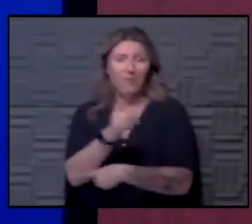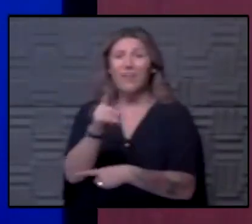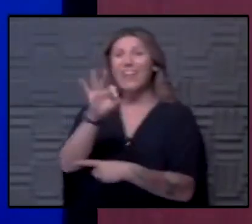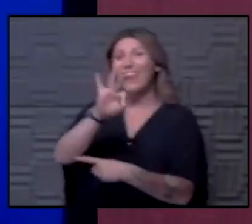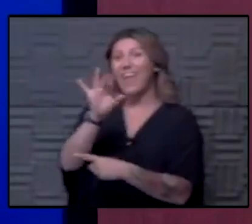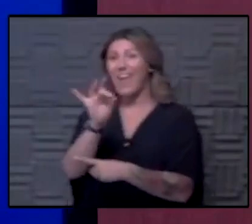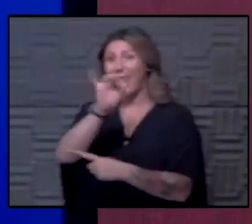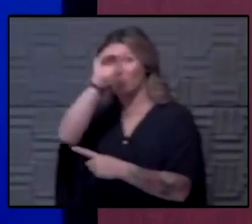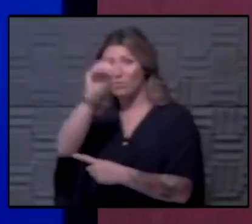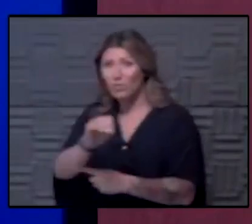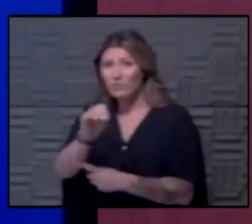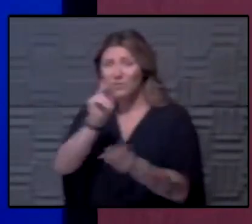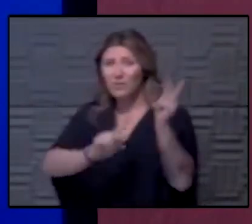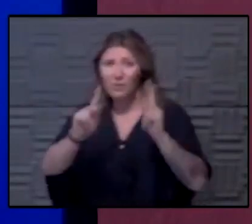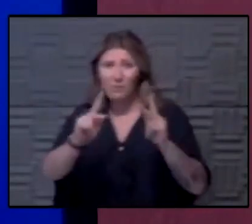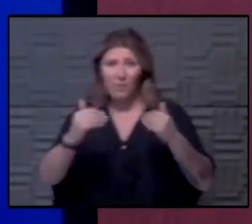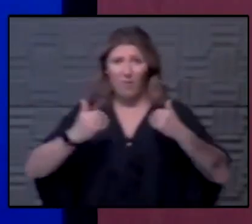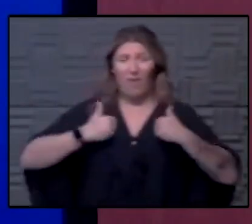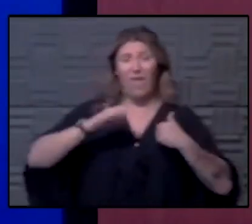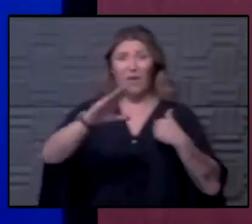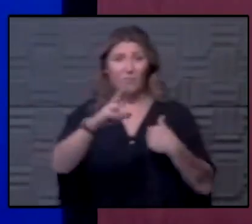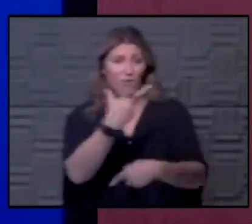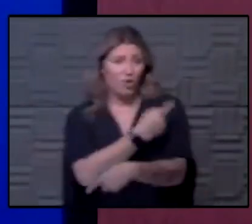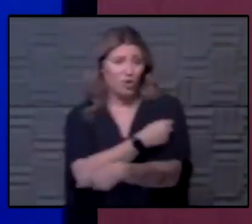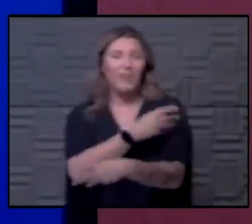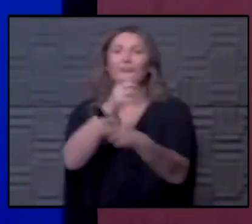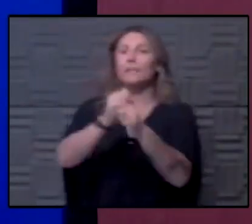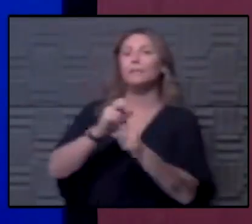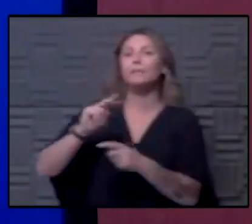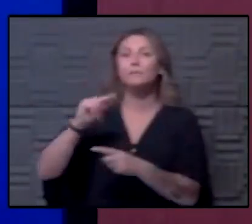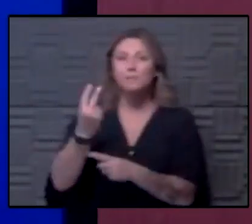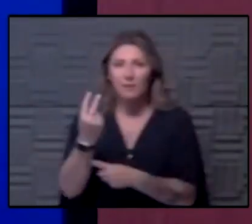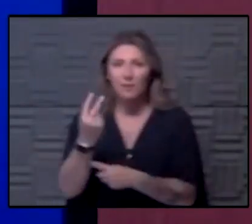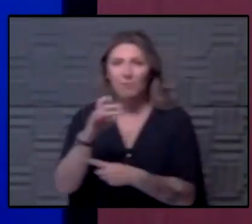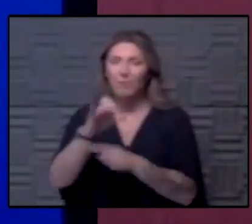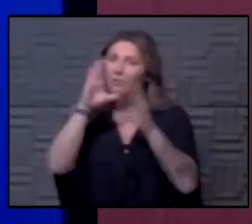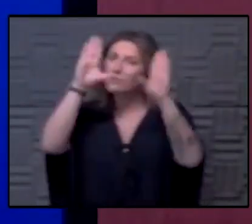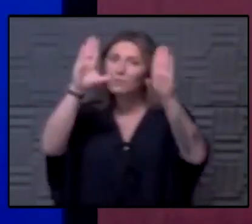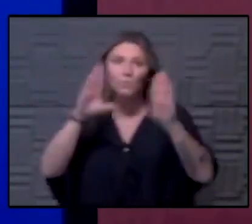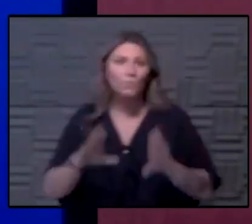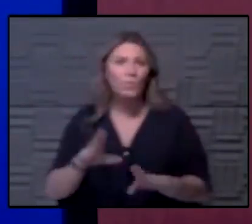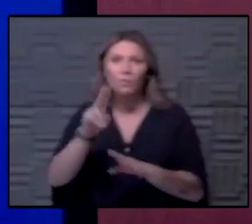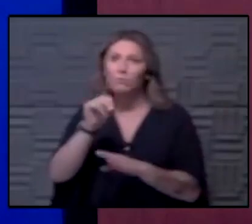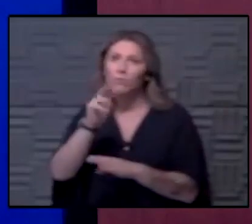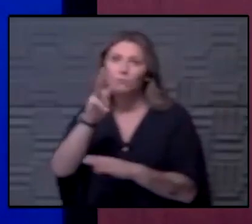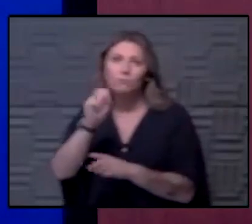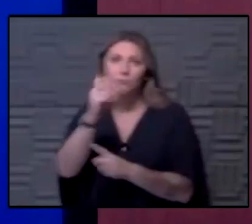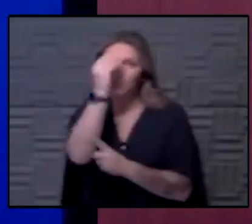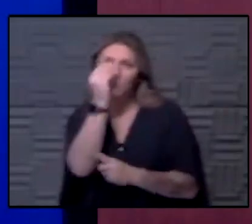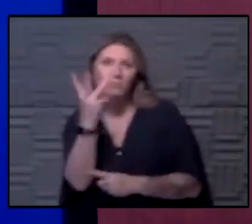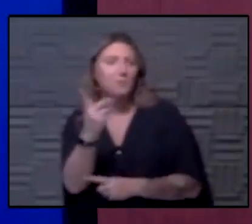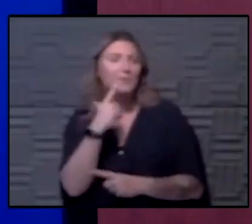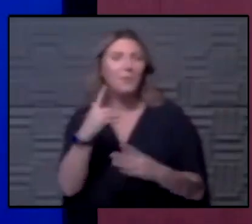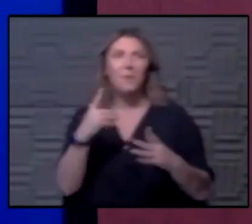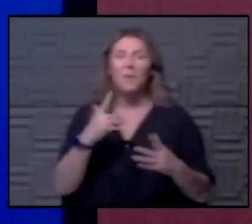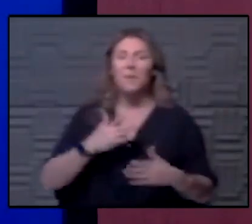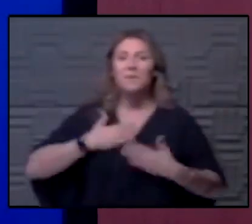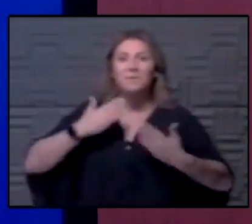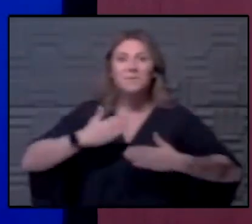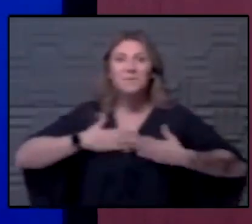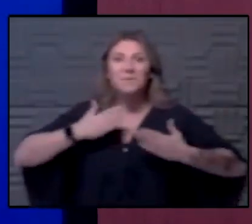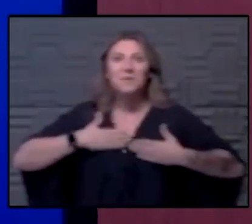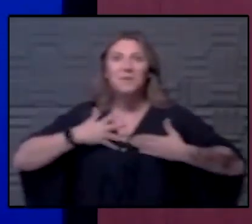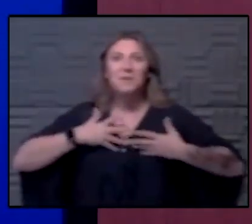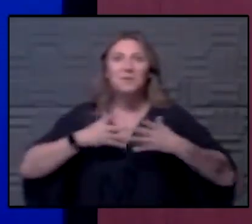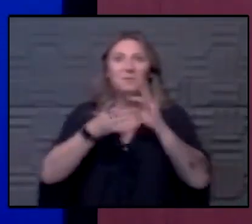people or whatever who've gotten their first shot get their second shot. So that is great news, Cody. So I'm thrilled about the numbers. I've seen some of the rises in the New York